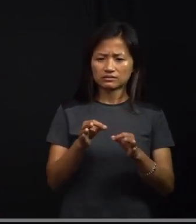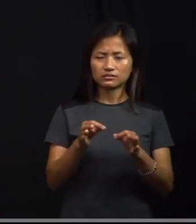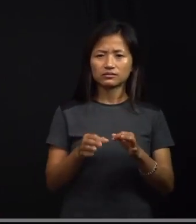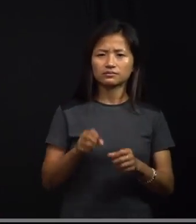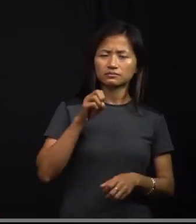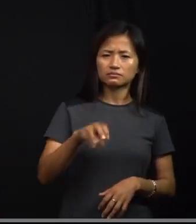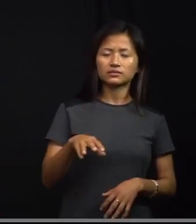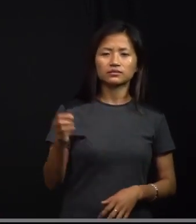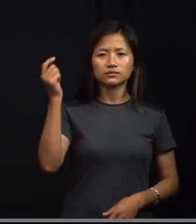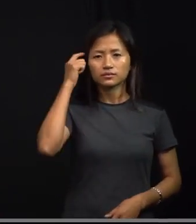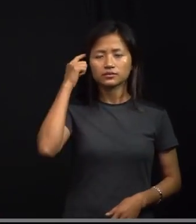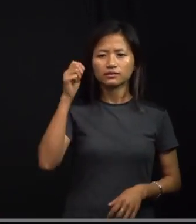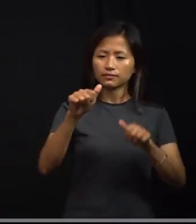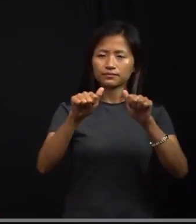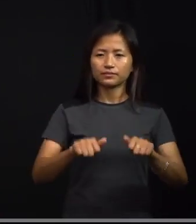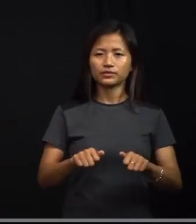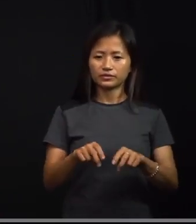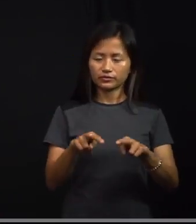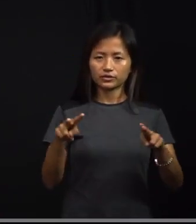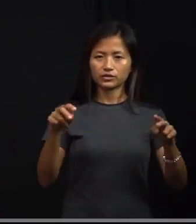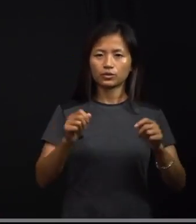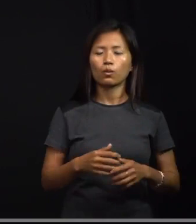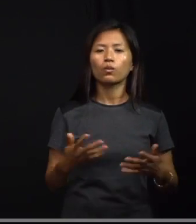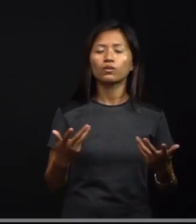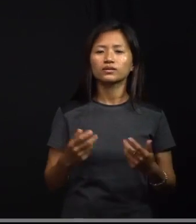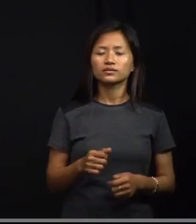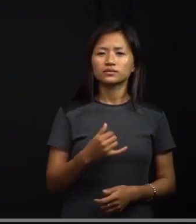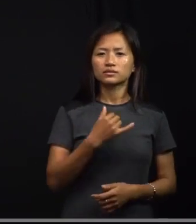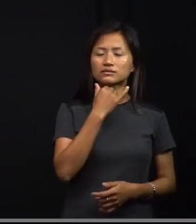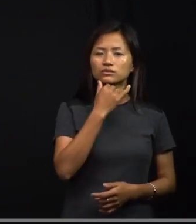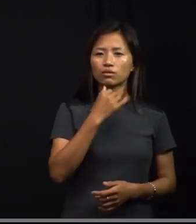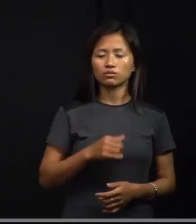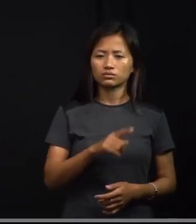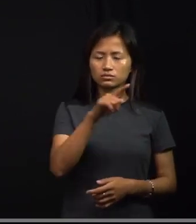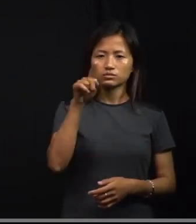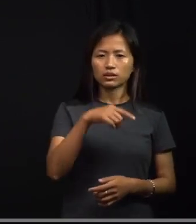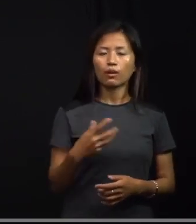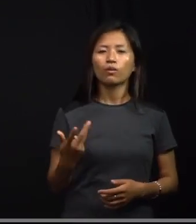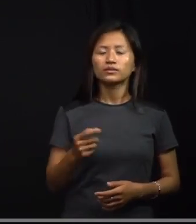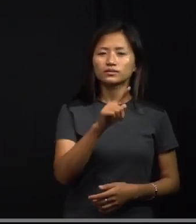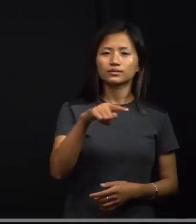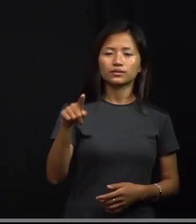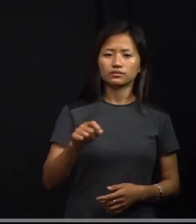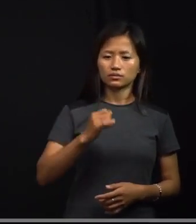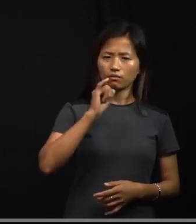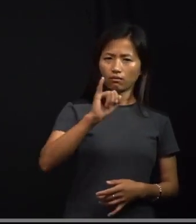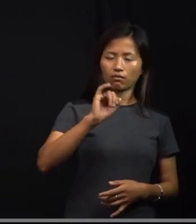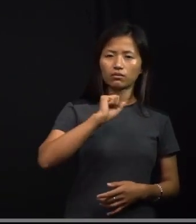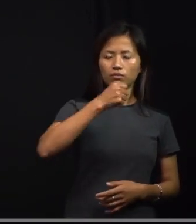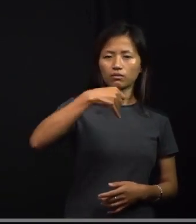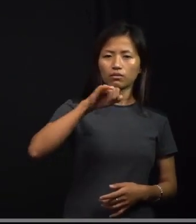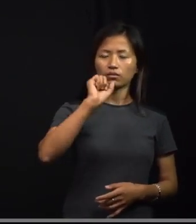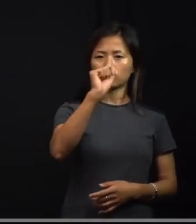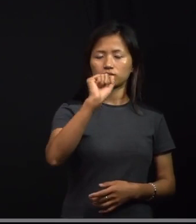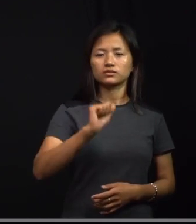thinking? You're able to differentiate between what is wrong and what is right. You can also make independent decisions